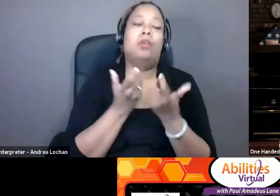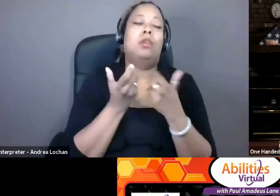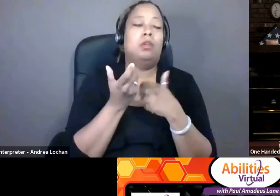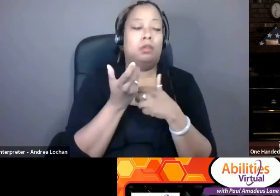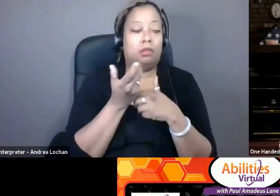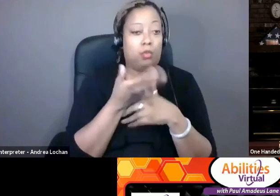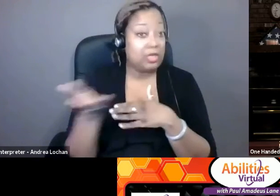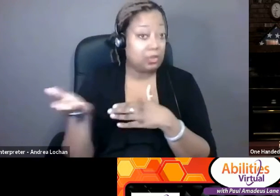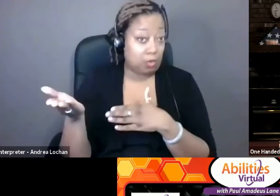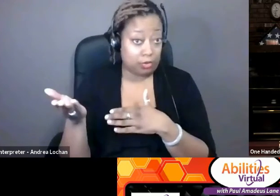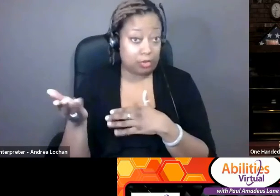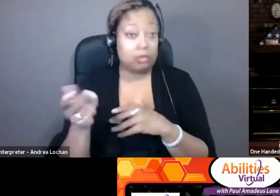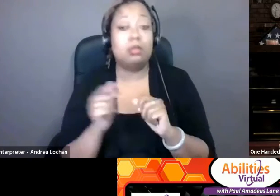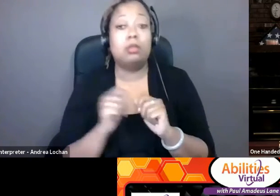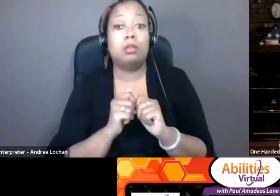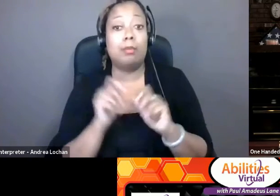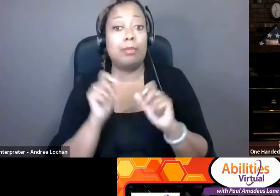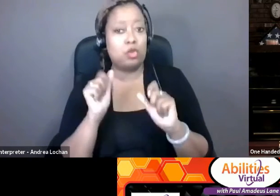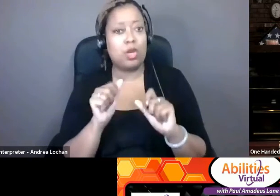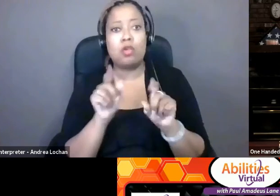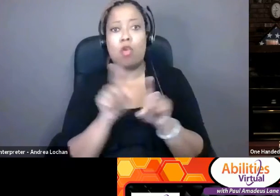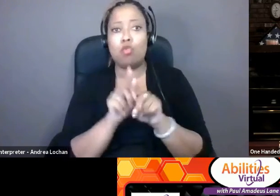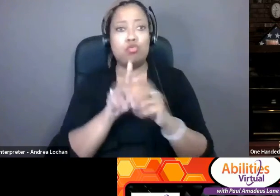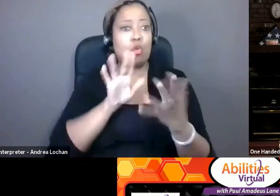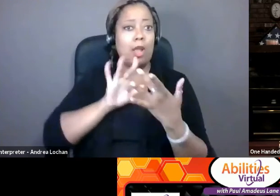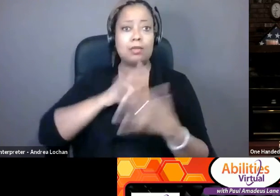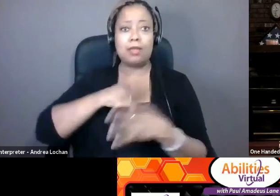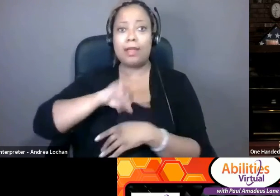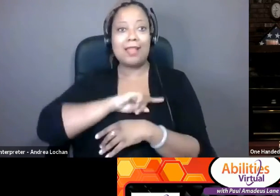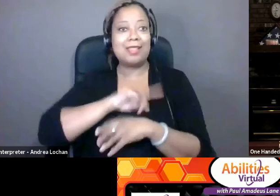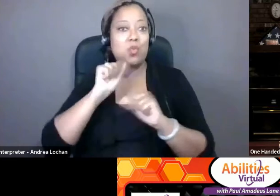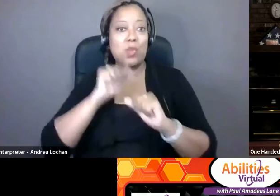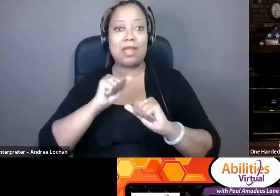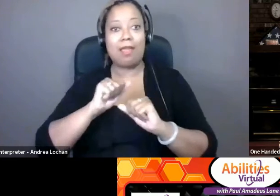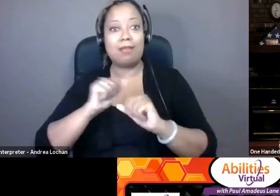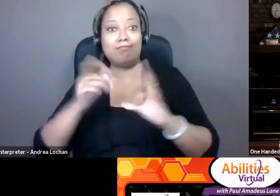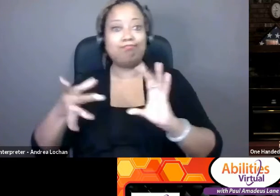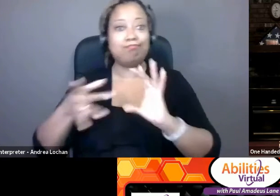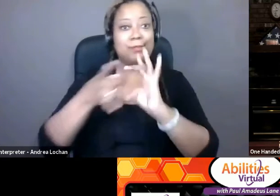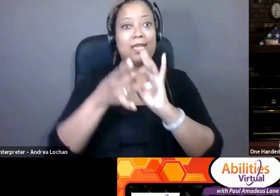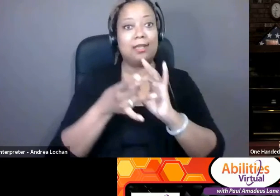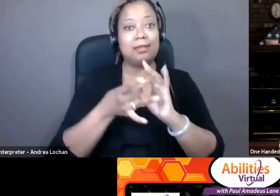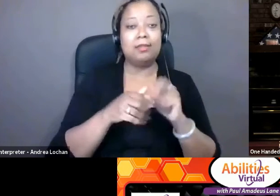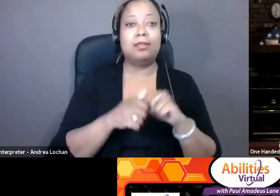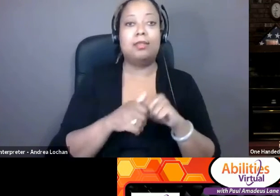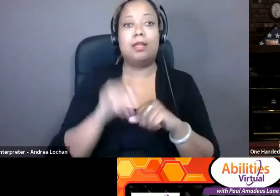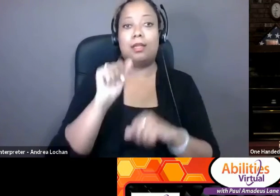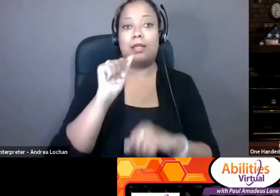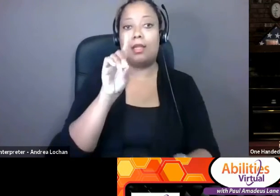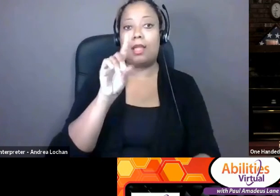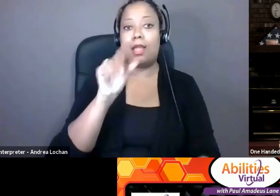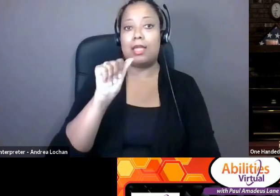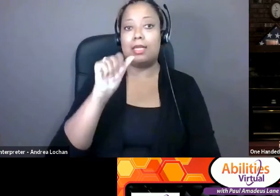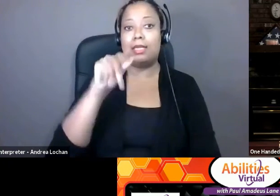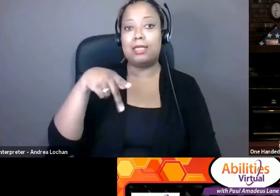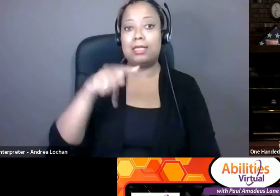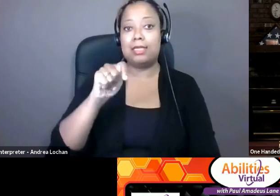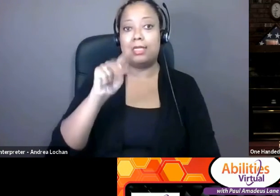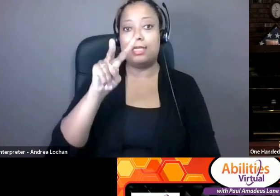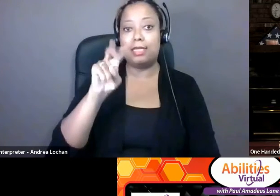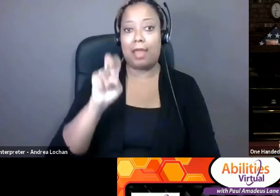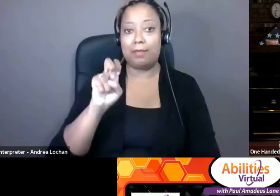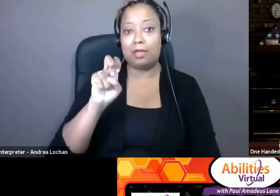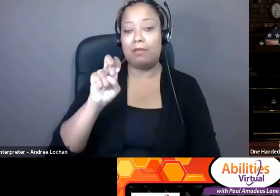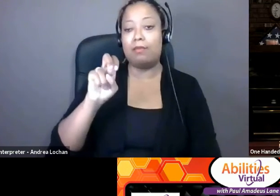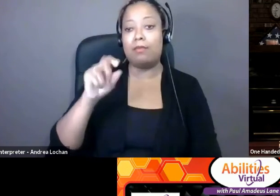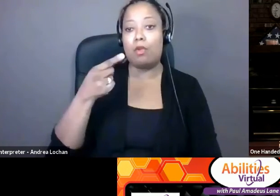But you can also certainly get in contact with us and we can certainly connect you with that as well. Again, it's adaptivegolfers.org. Just put